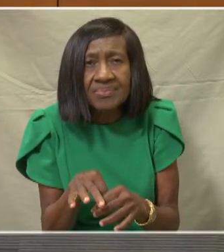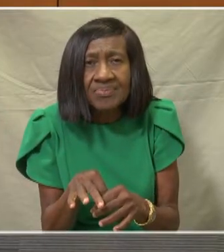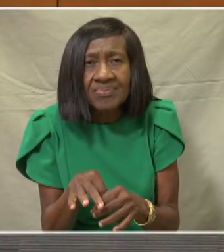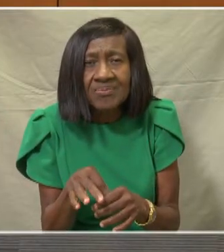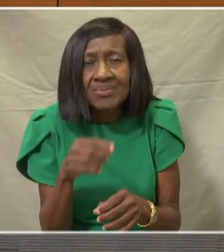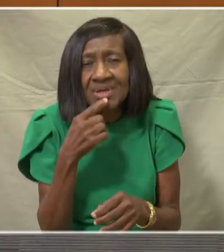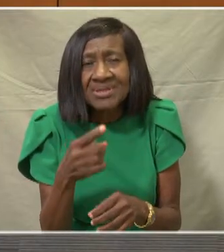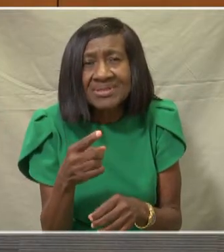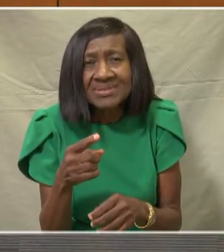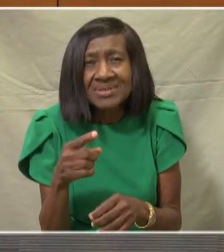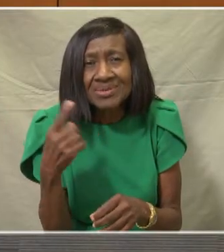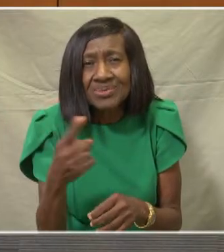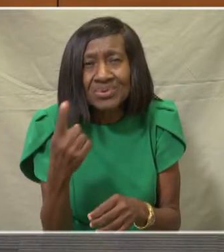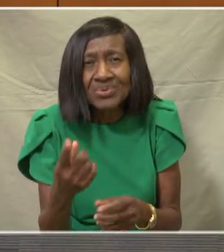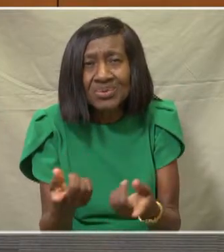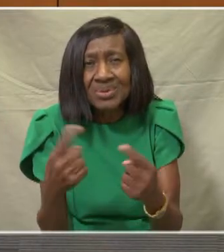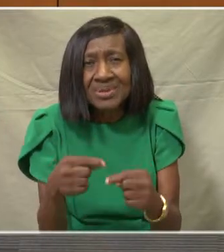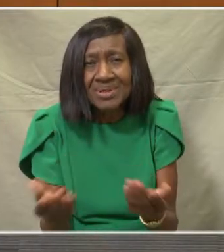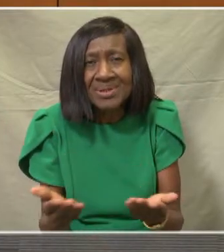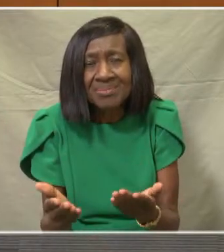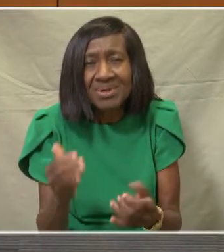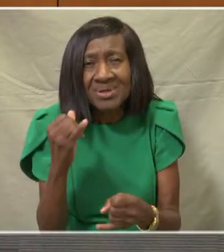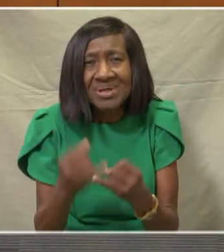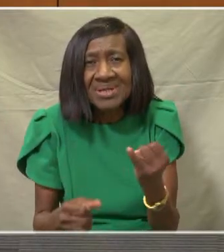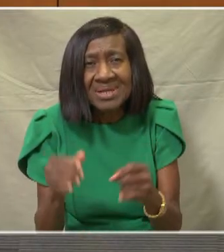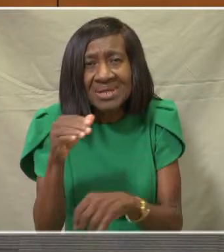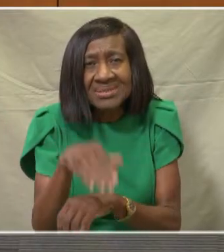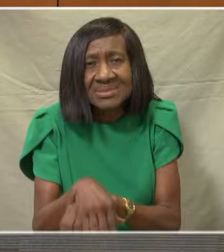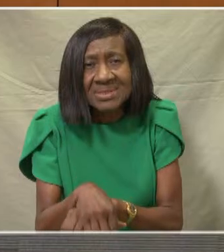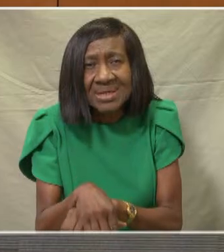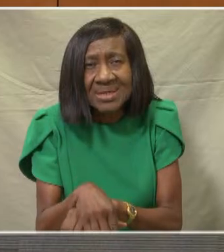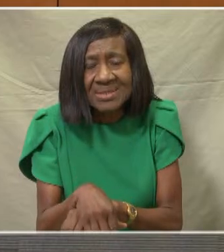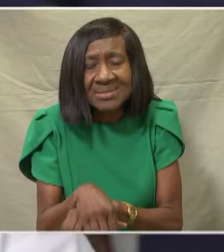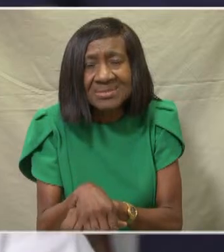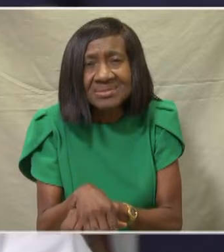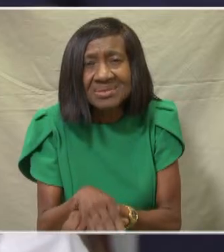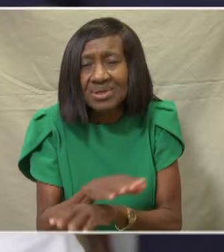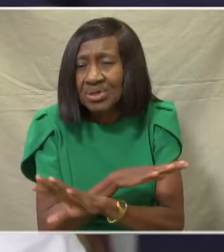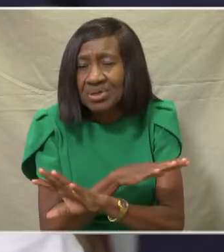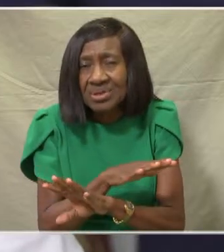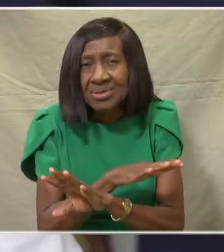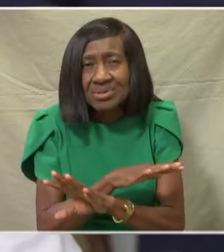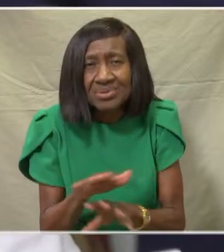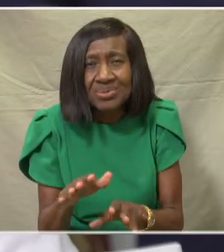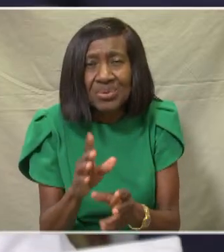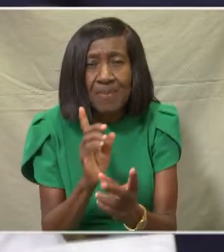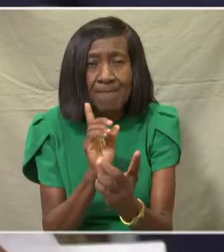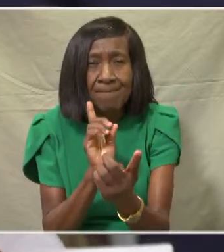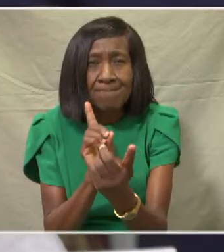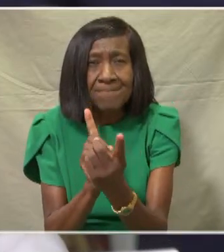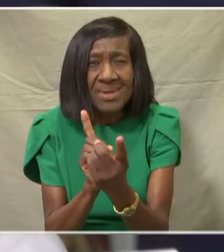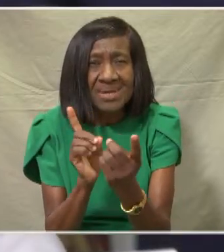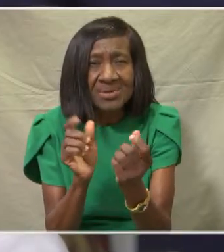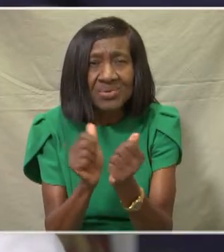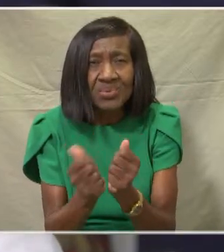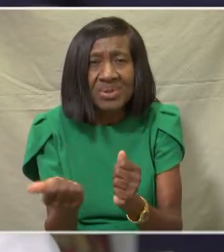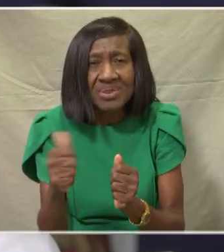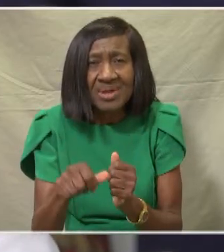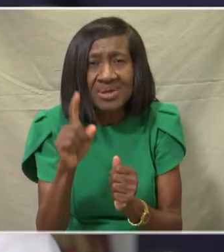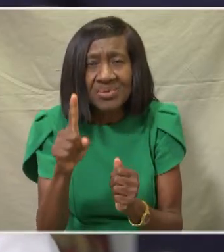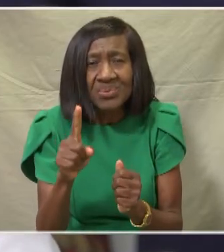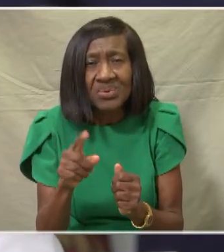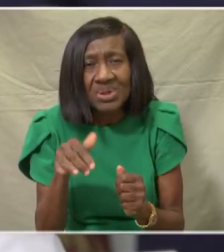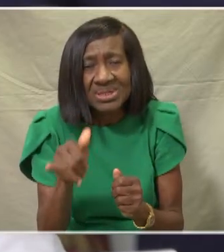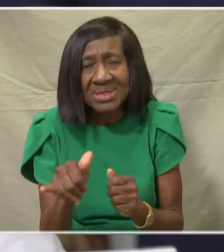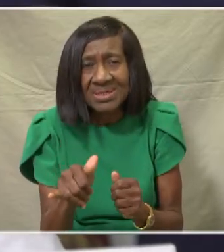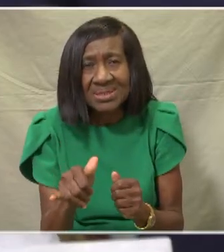so again, I'm coming with very fresh eyes, and we haven't had time to meet with any stakeholders yet. And again, we don't report on hearsay